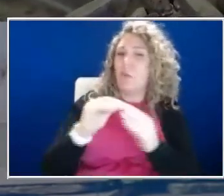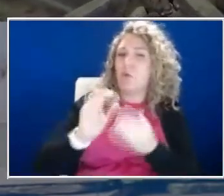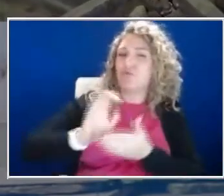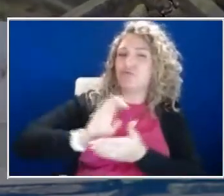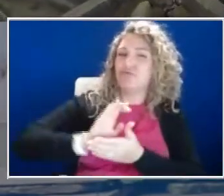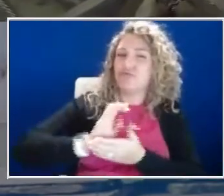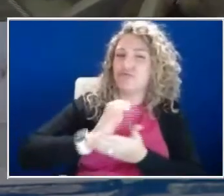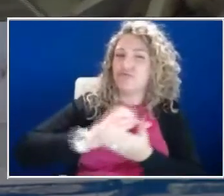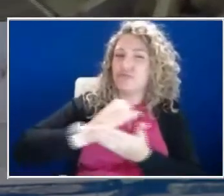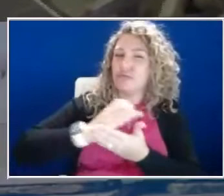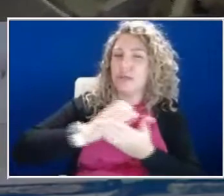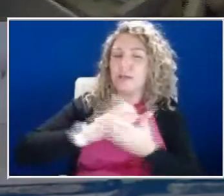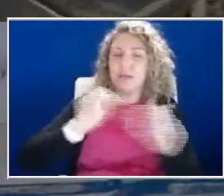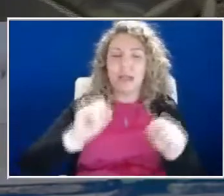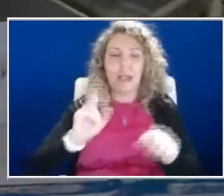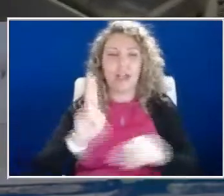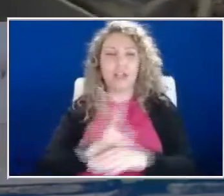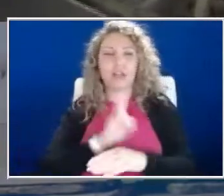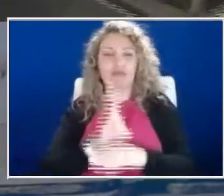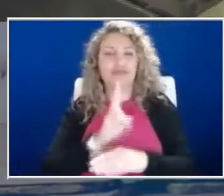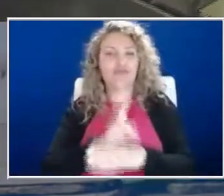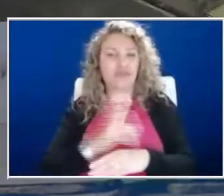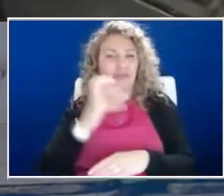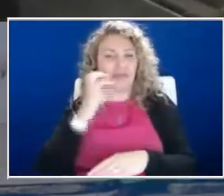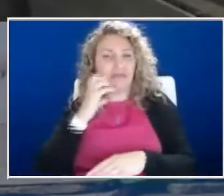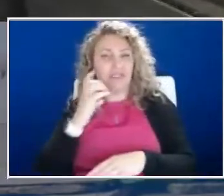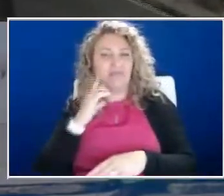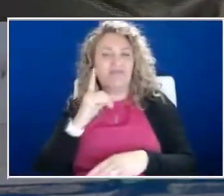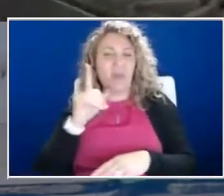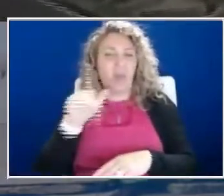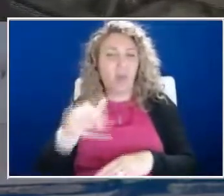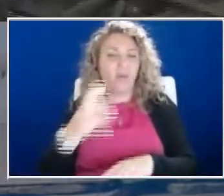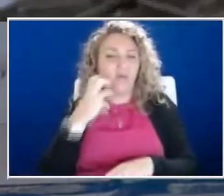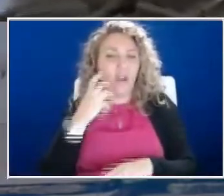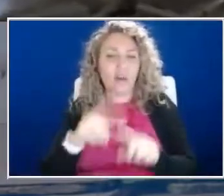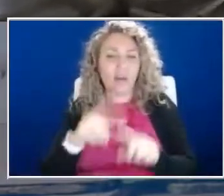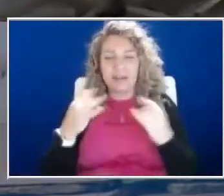but for today's recipe, we're going for the fat-free.